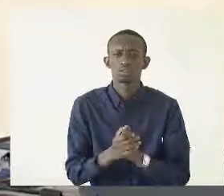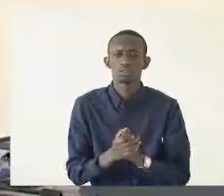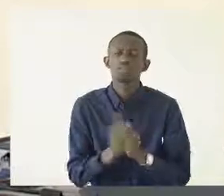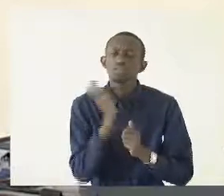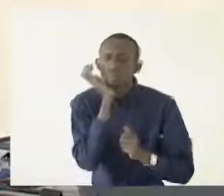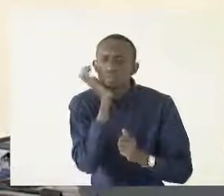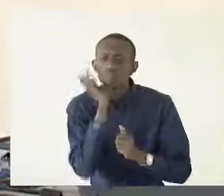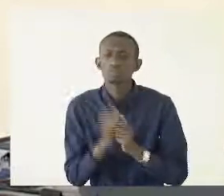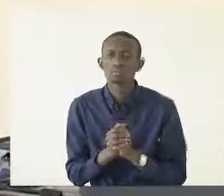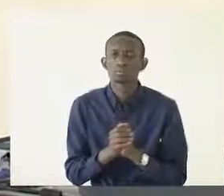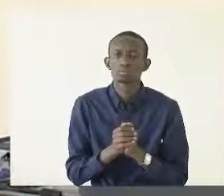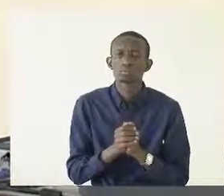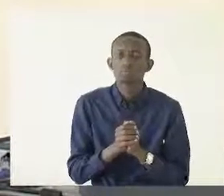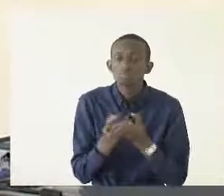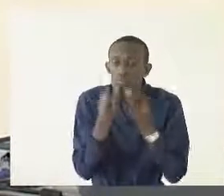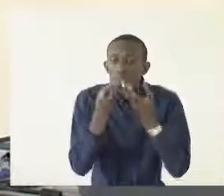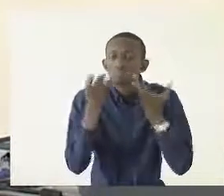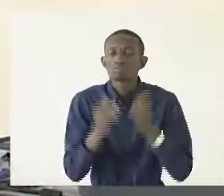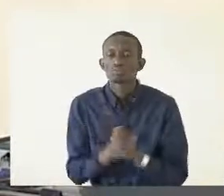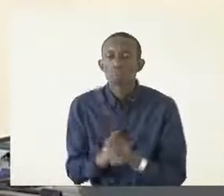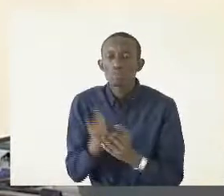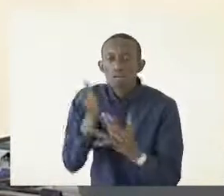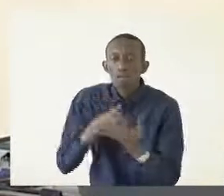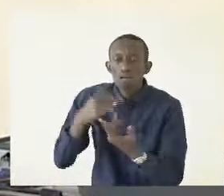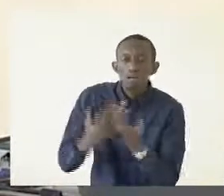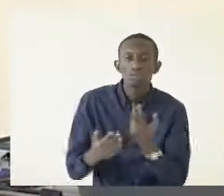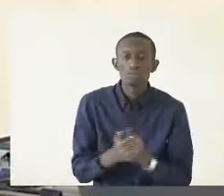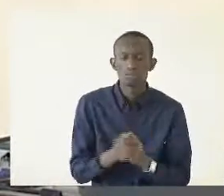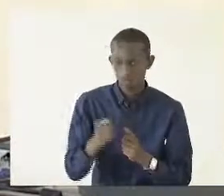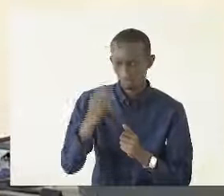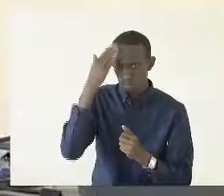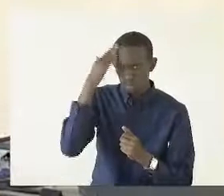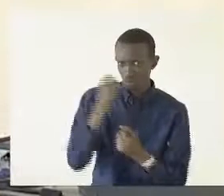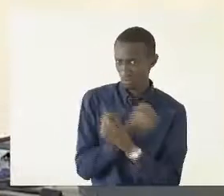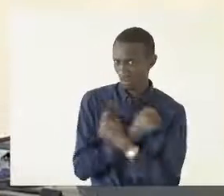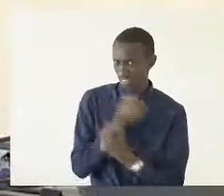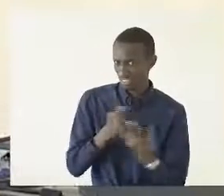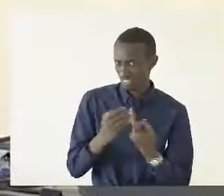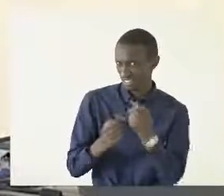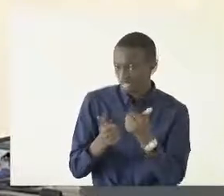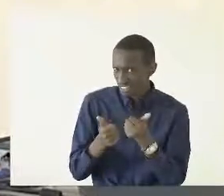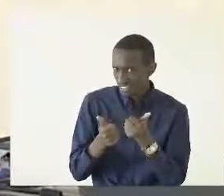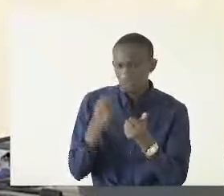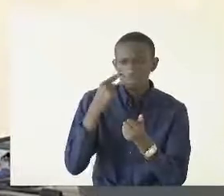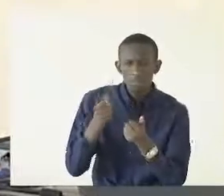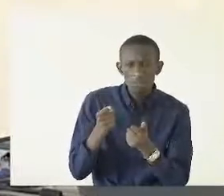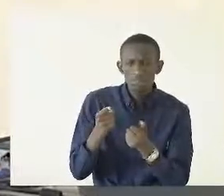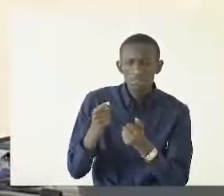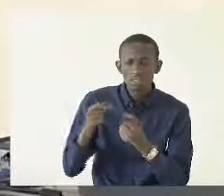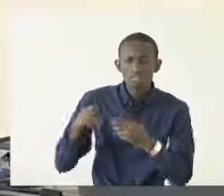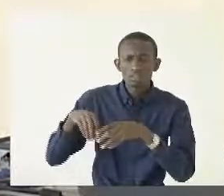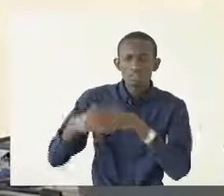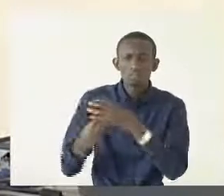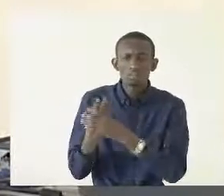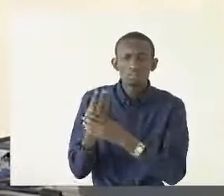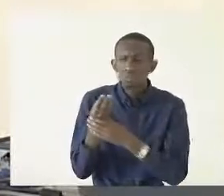eating avocado? Have you ever seen the seed of avocado? That avocado is